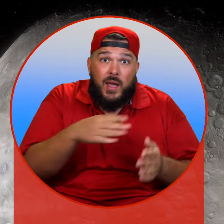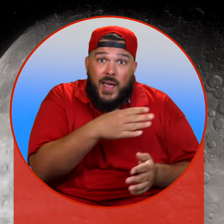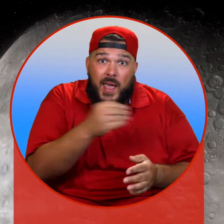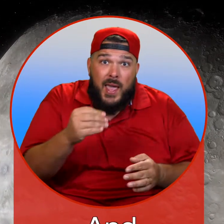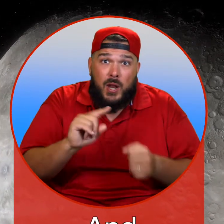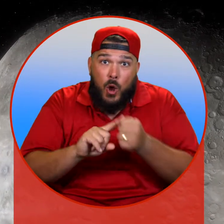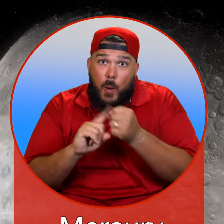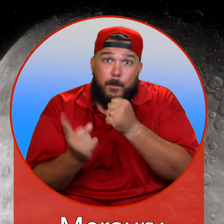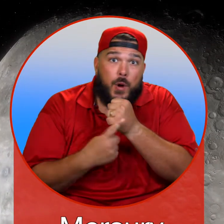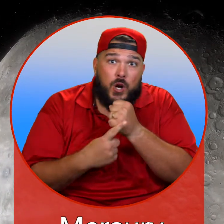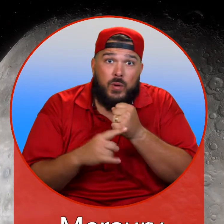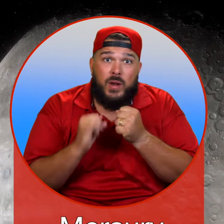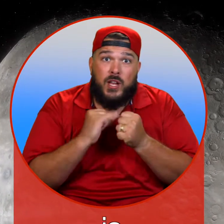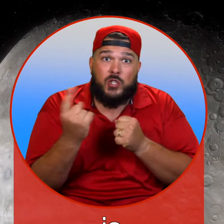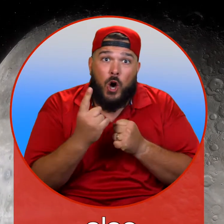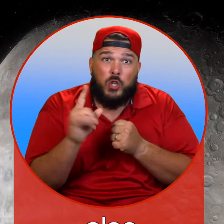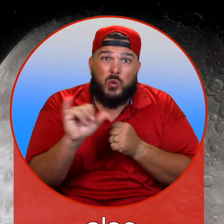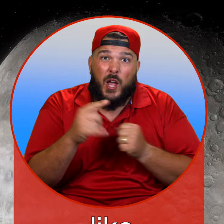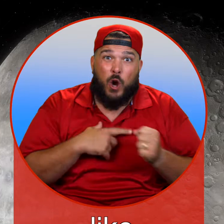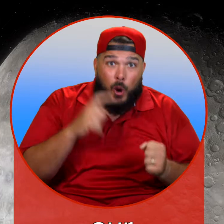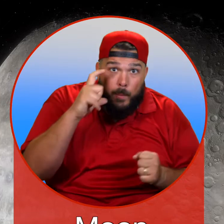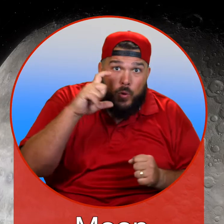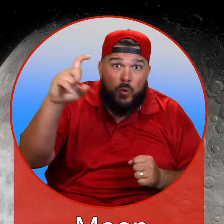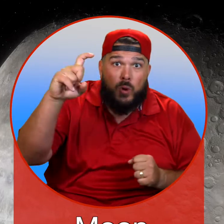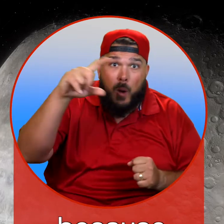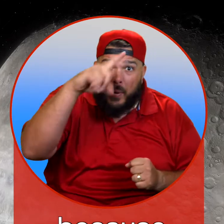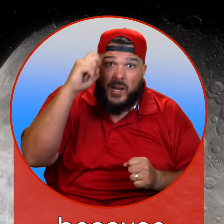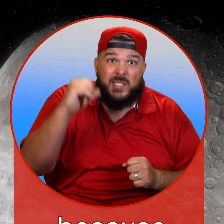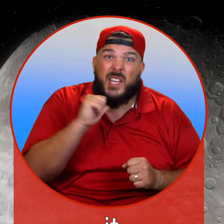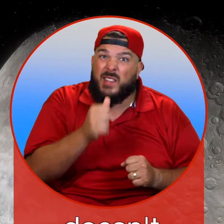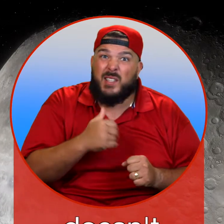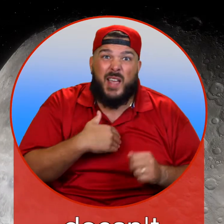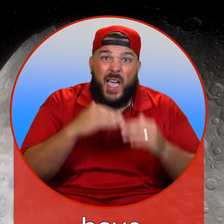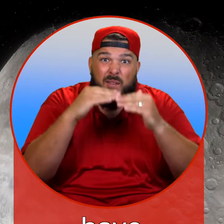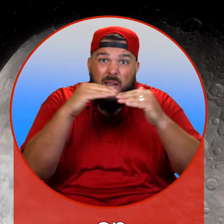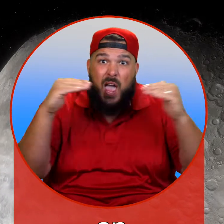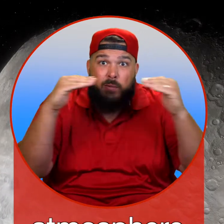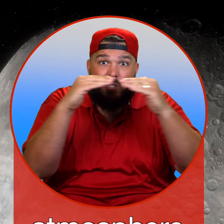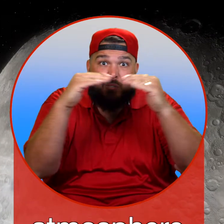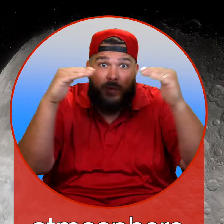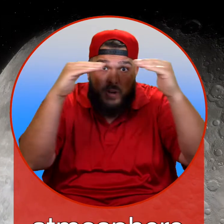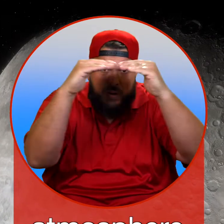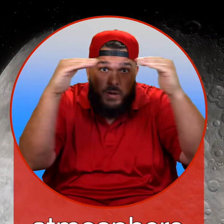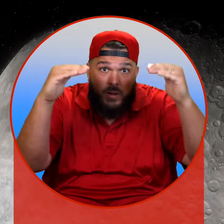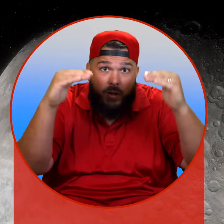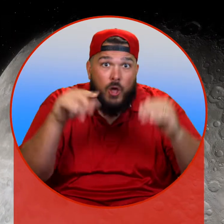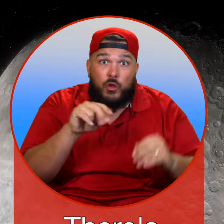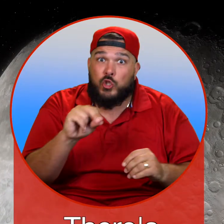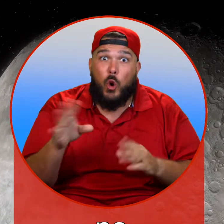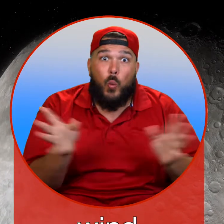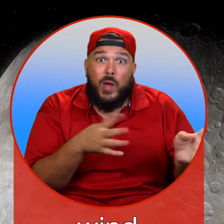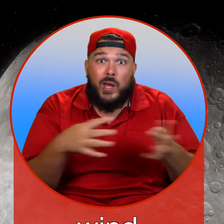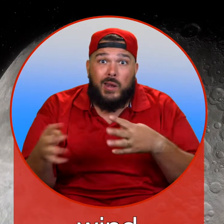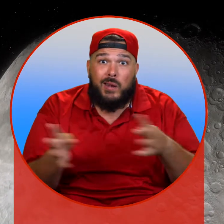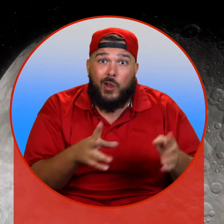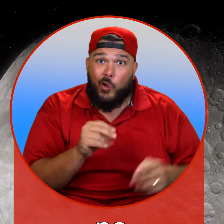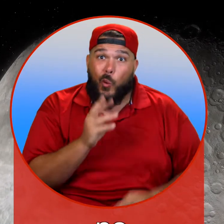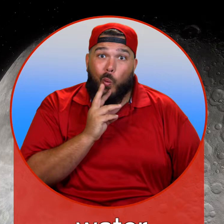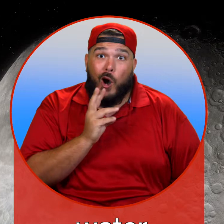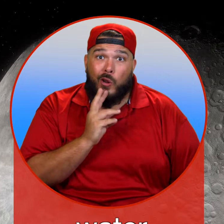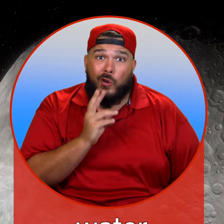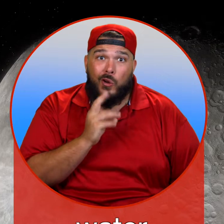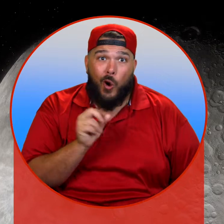and mercury is also like our moon because it doesn't have an atmosphere there's no wind